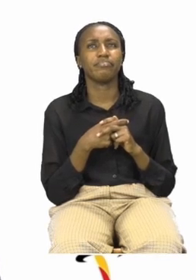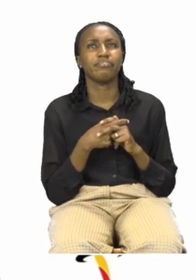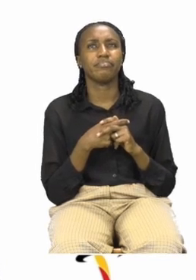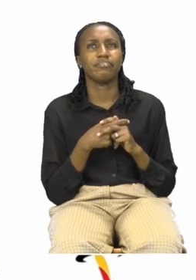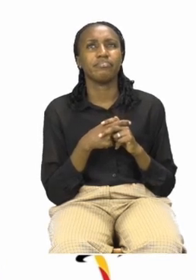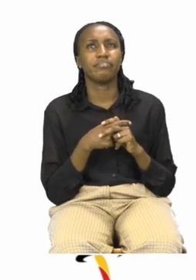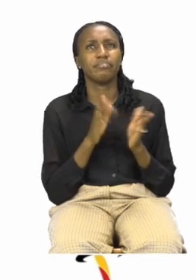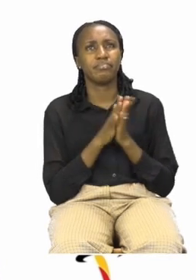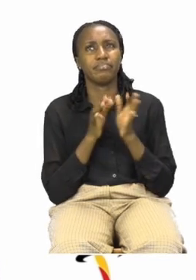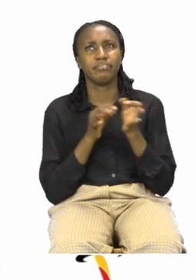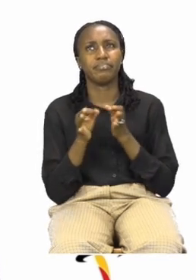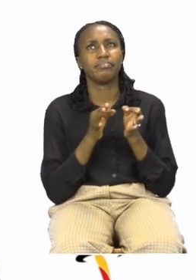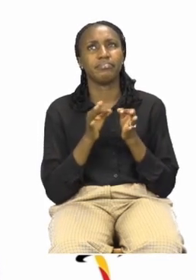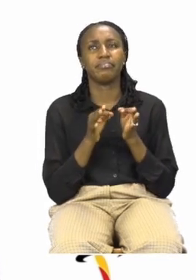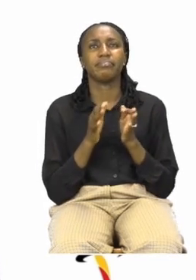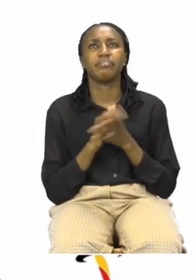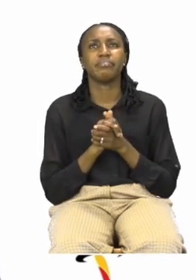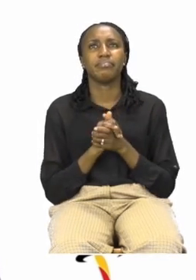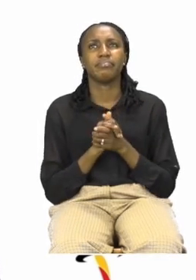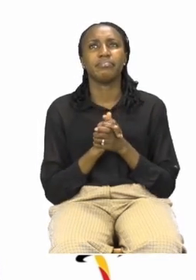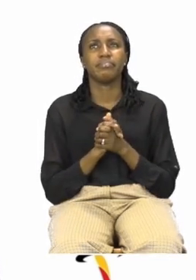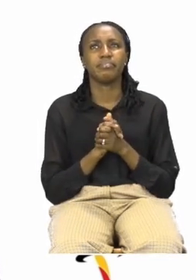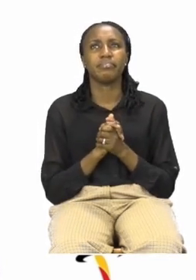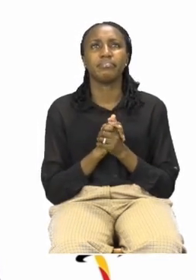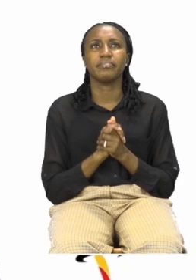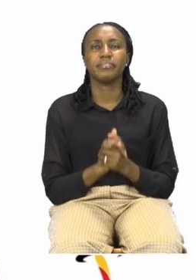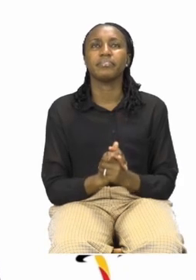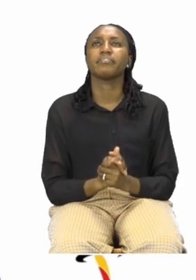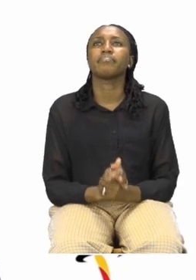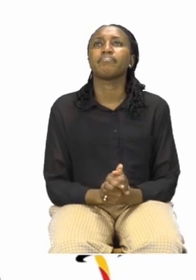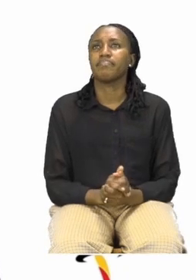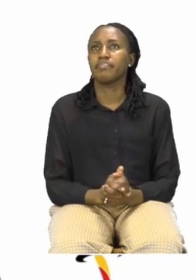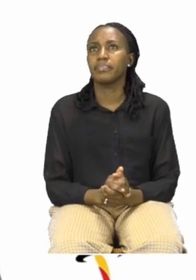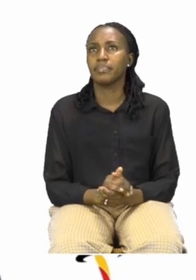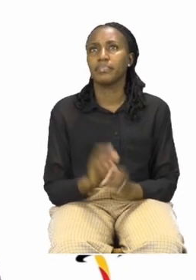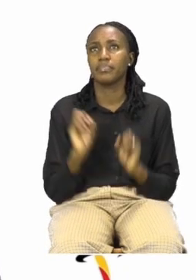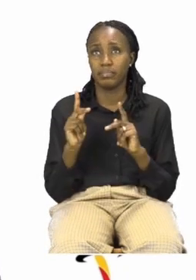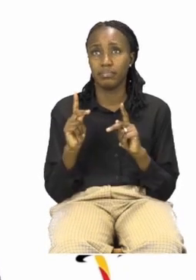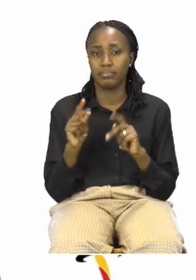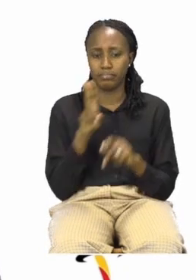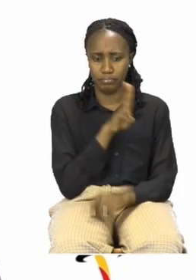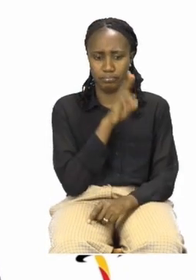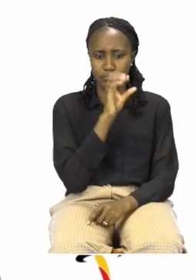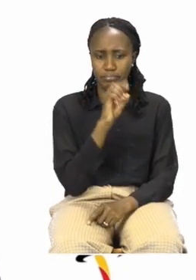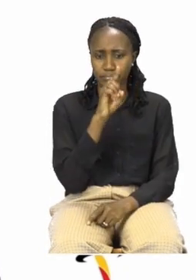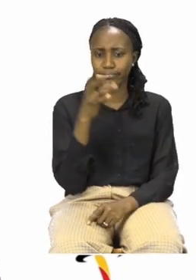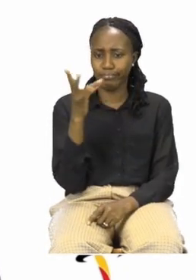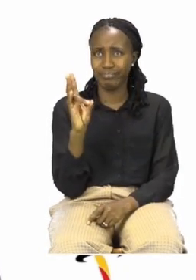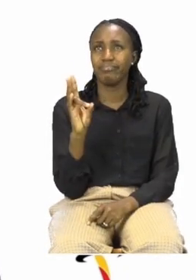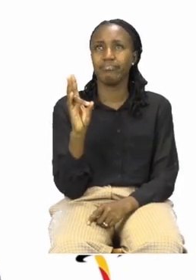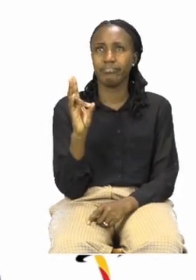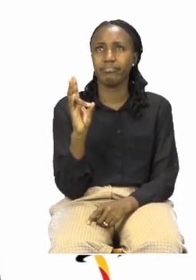maybe you can just explain to us how that works and what the current setup is. Yes. From 2017,